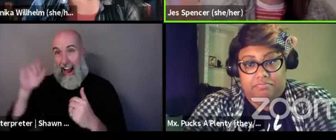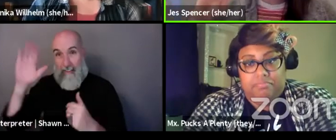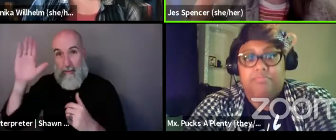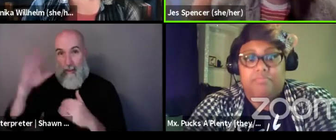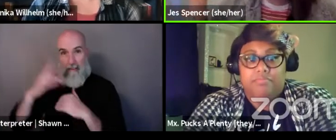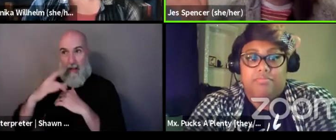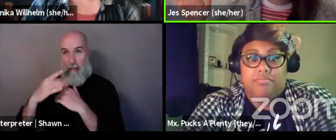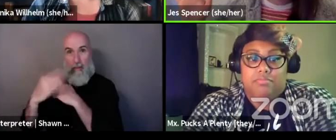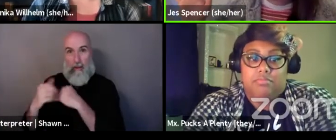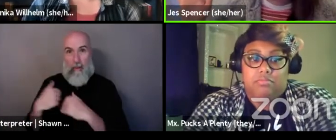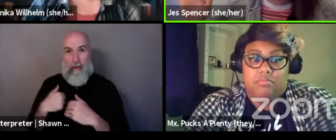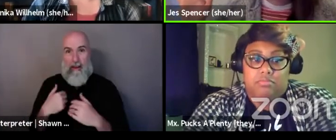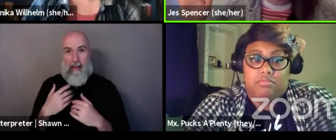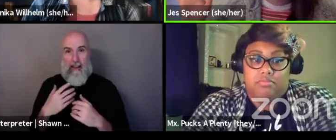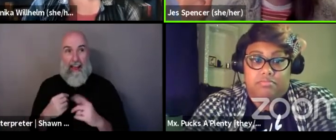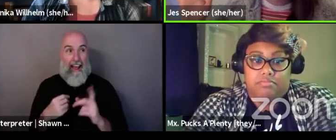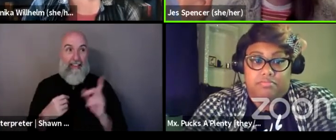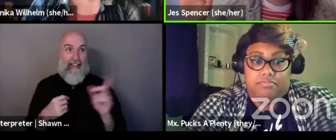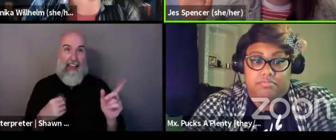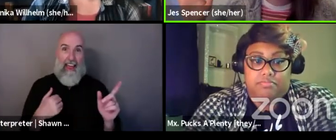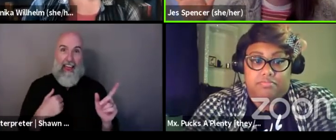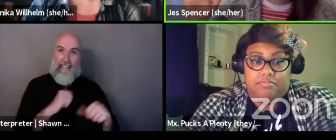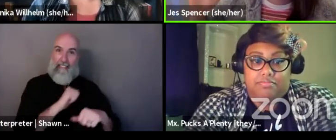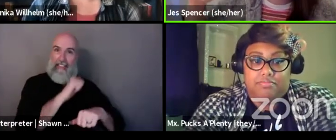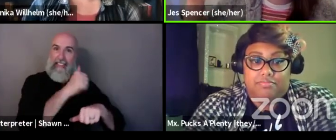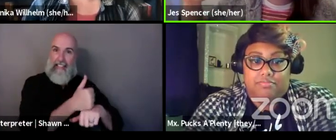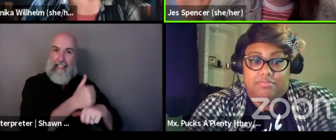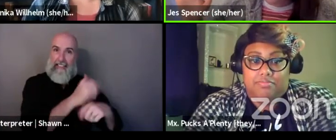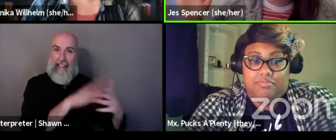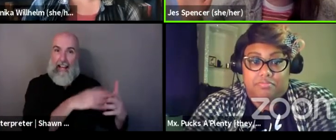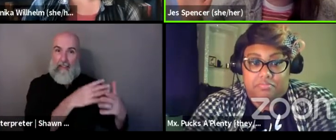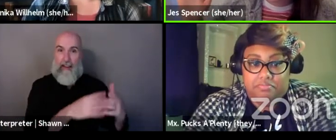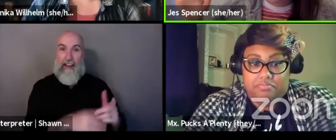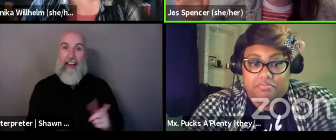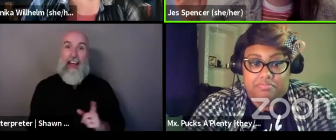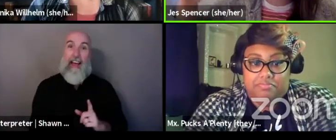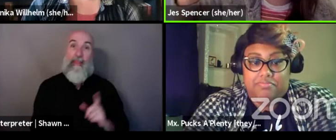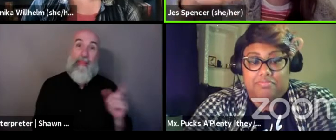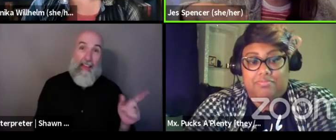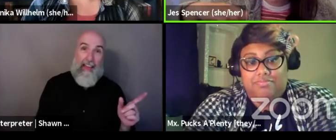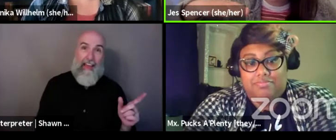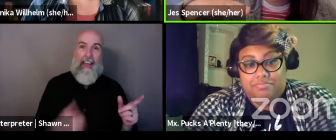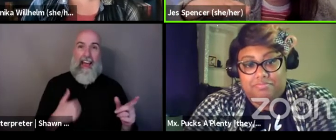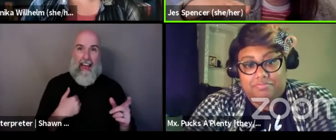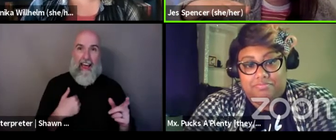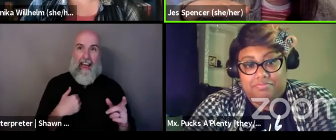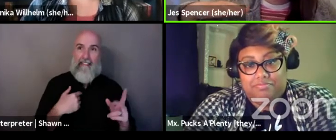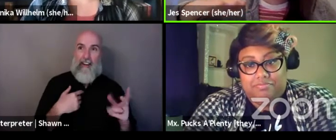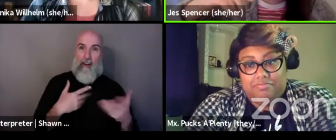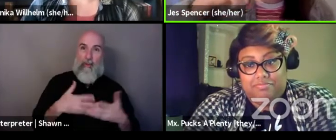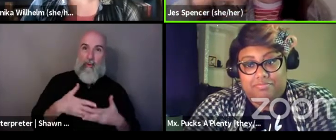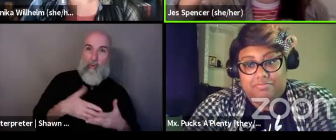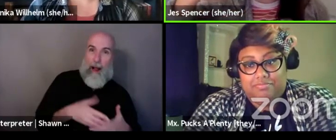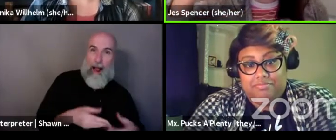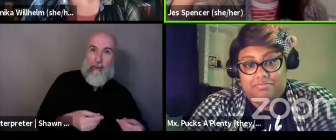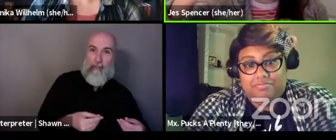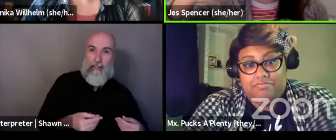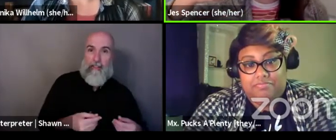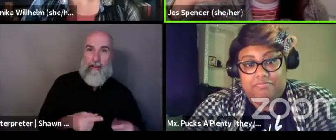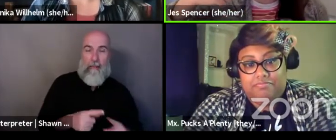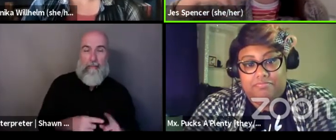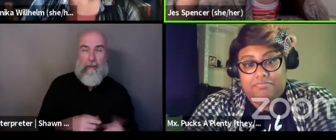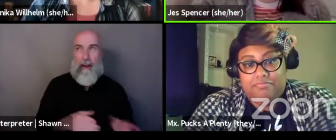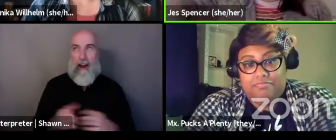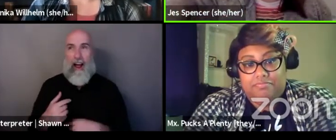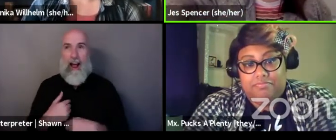whenever, and they actually have the set schedule and they actually have the grounding, but I'm the one